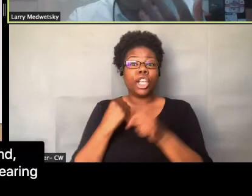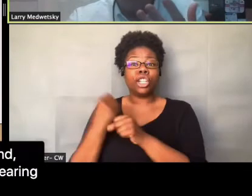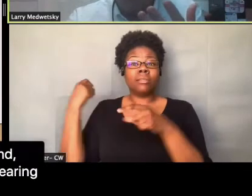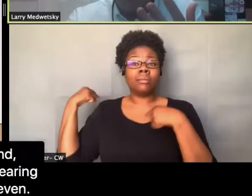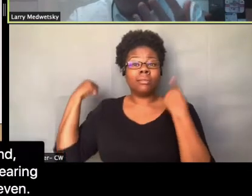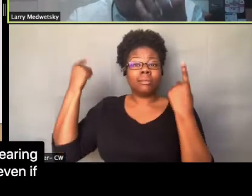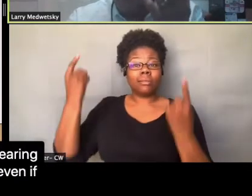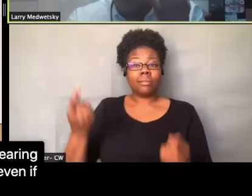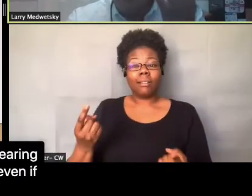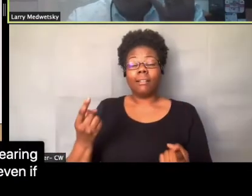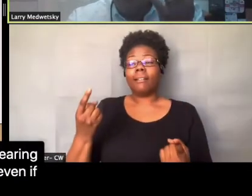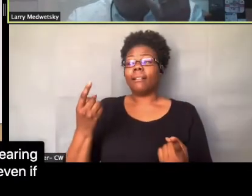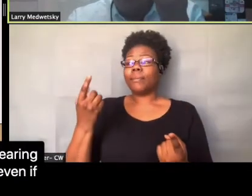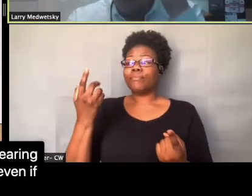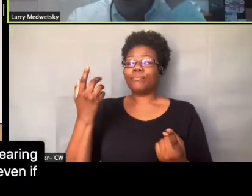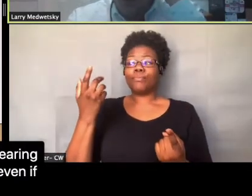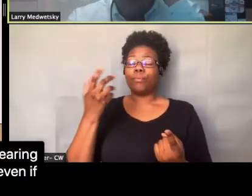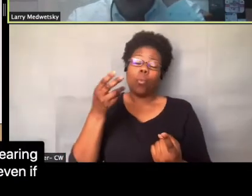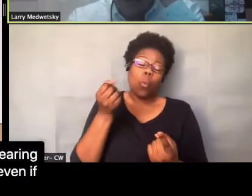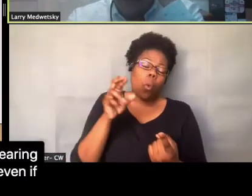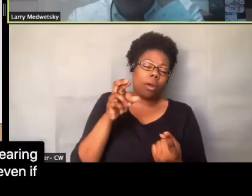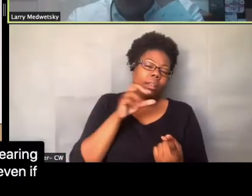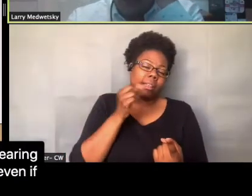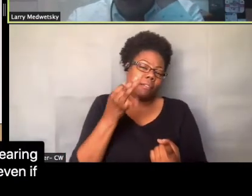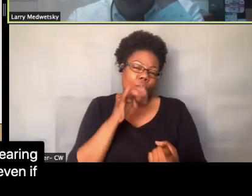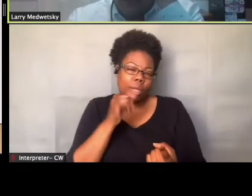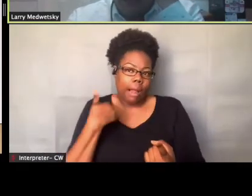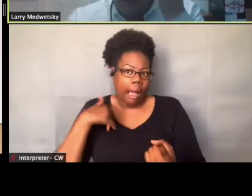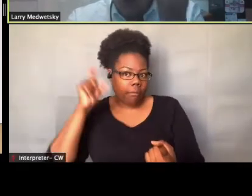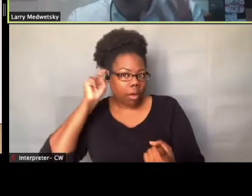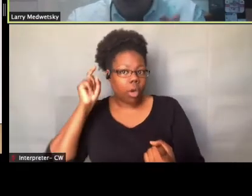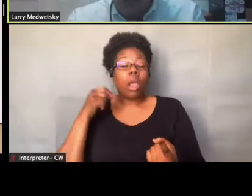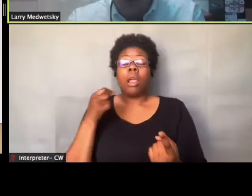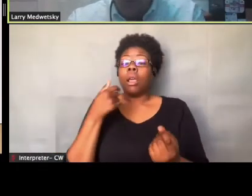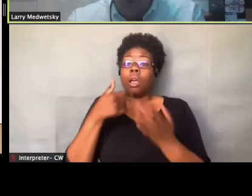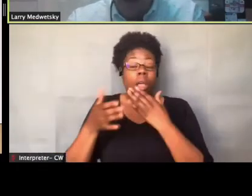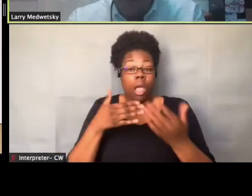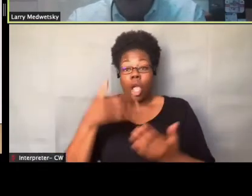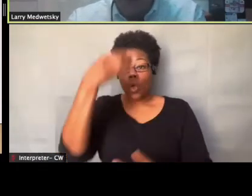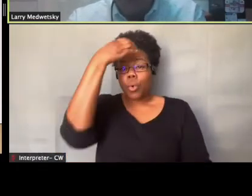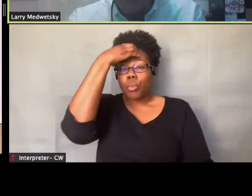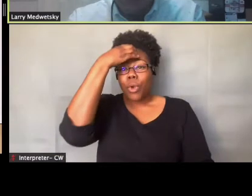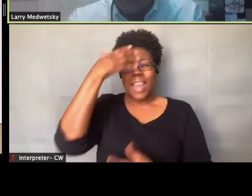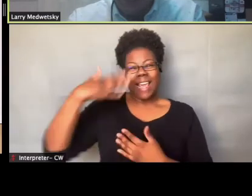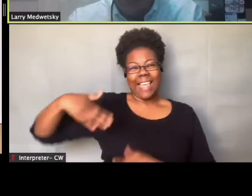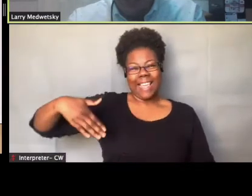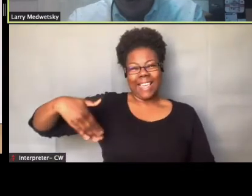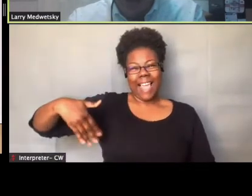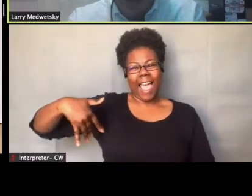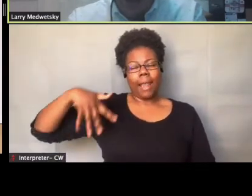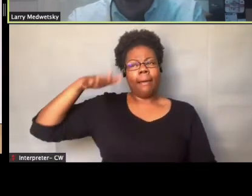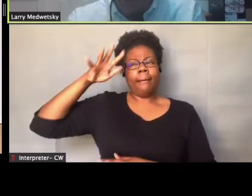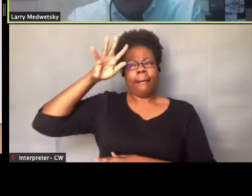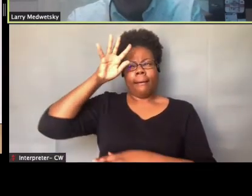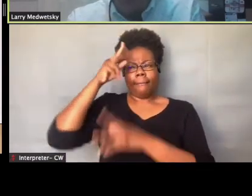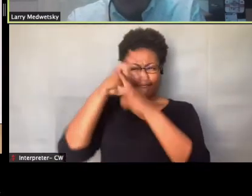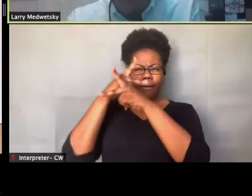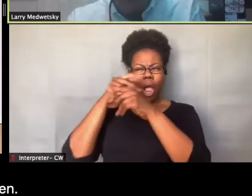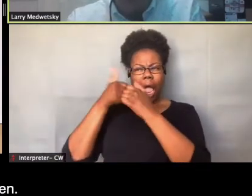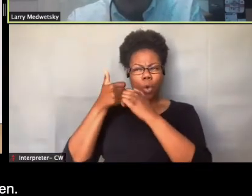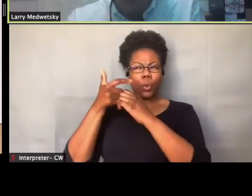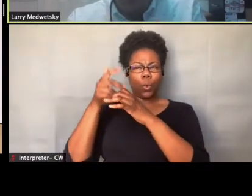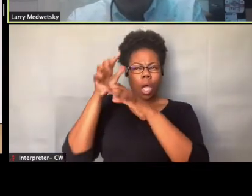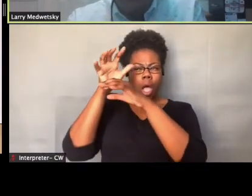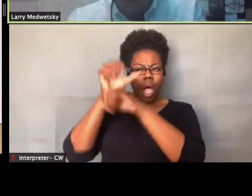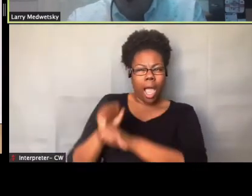or even if you haven't had a hearing aid, your brain has adjusted to a certain way of listening. And then when